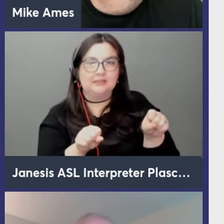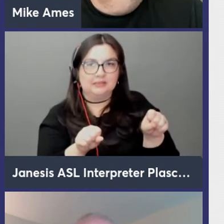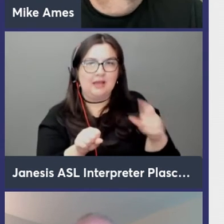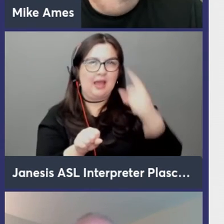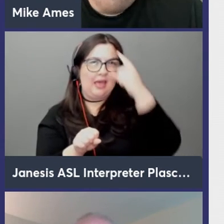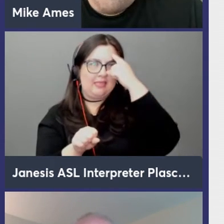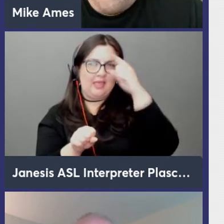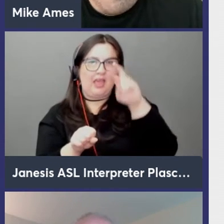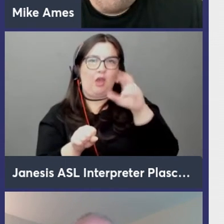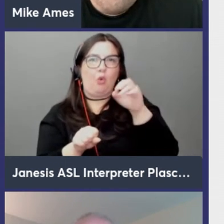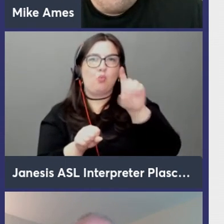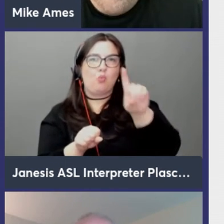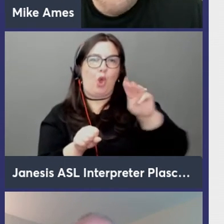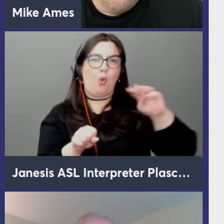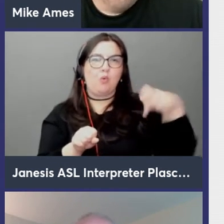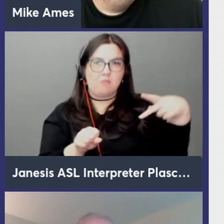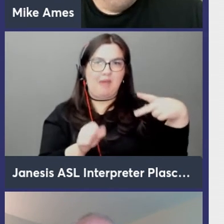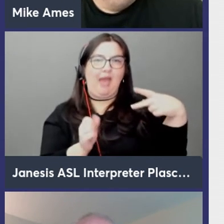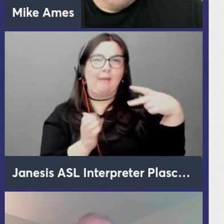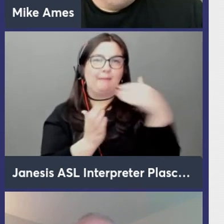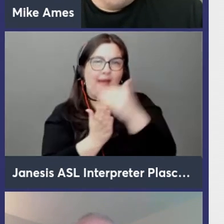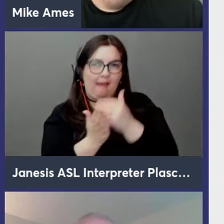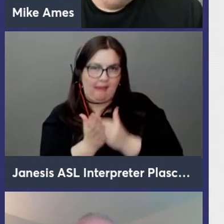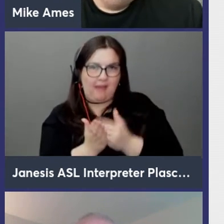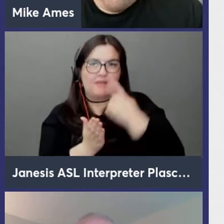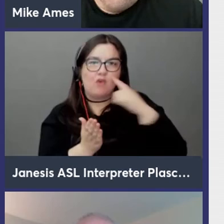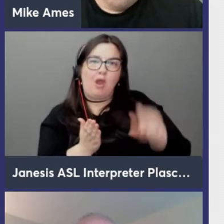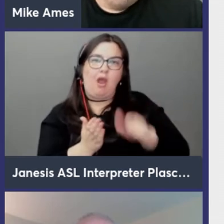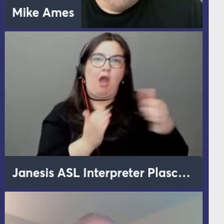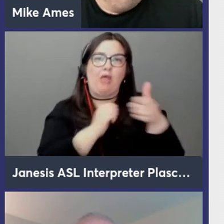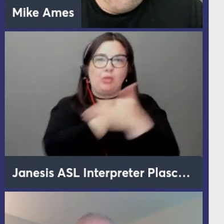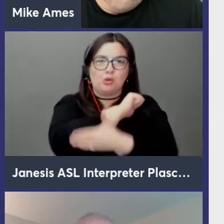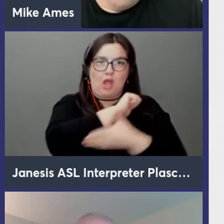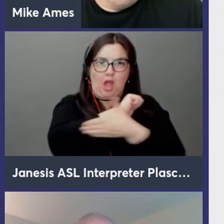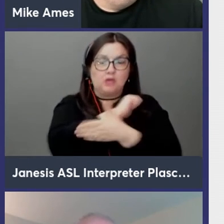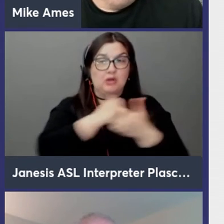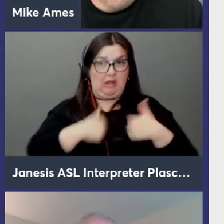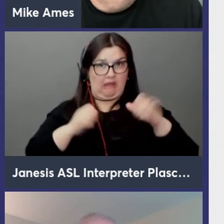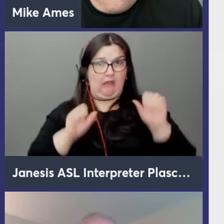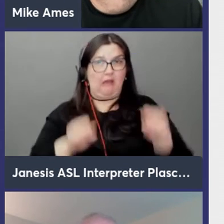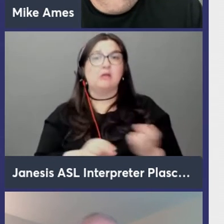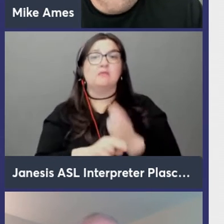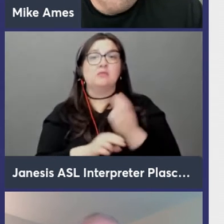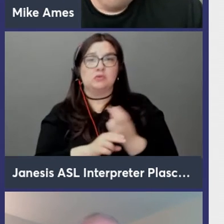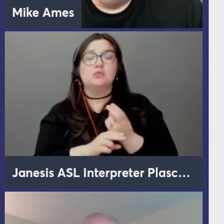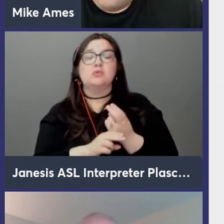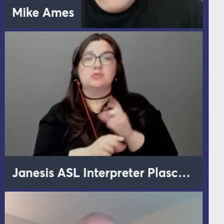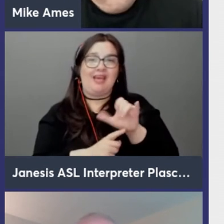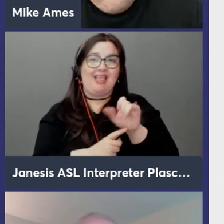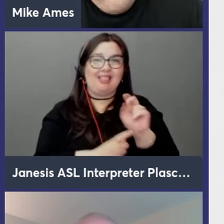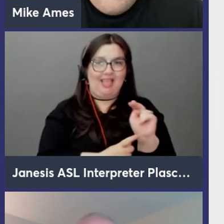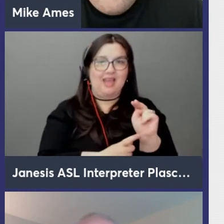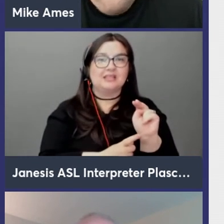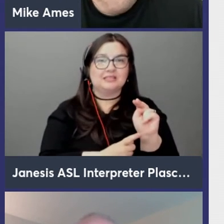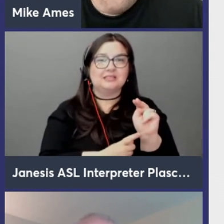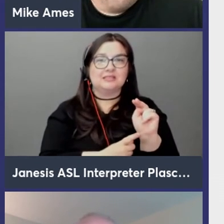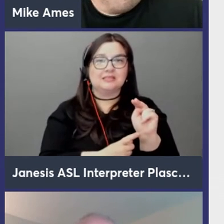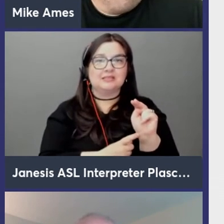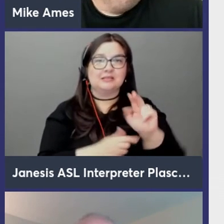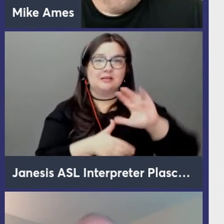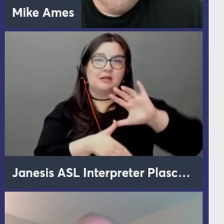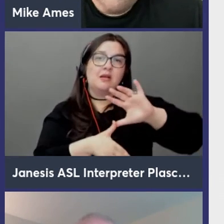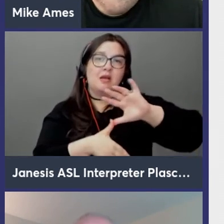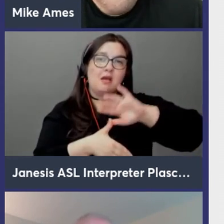roadmap item for additional countries' IDs. I personally have used it with Latin American IDs, and it,